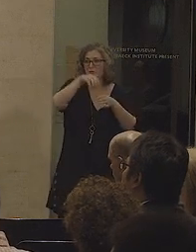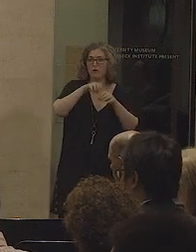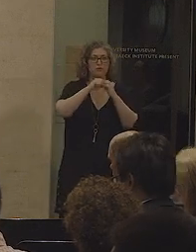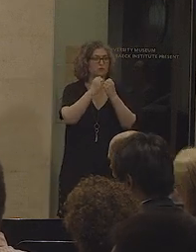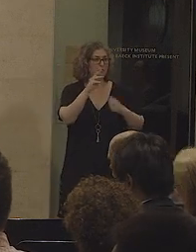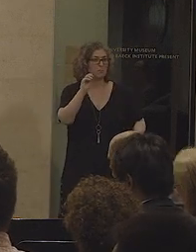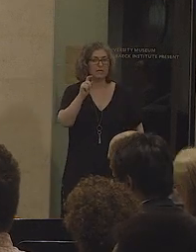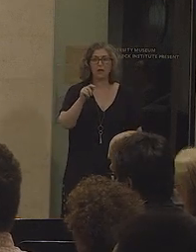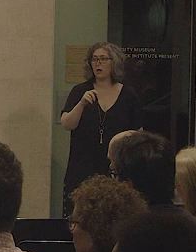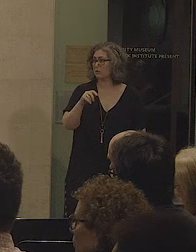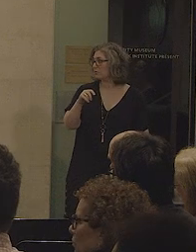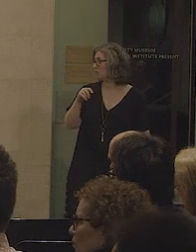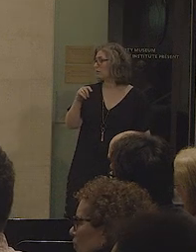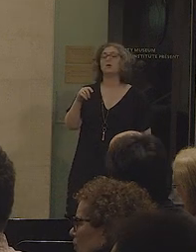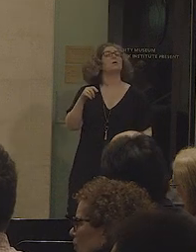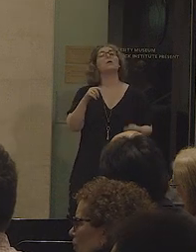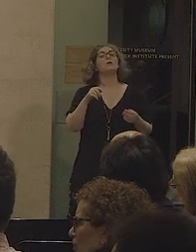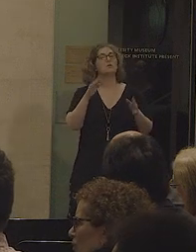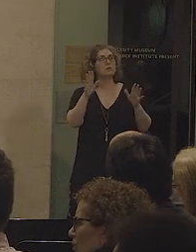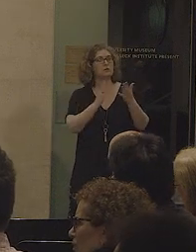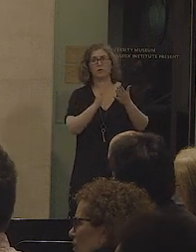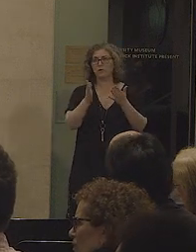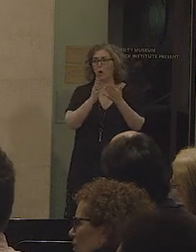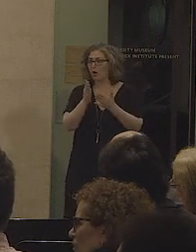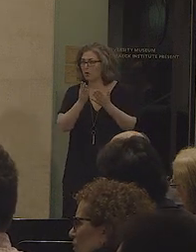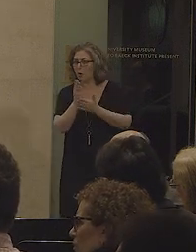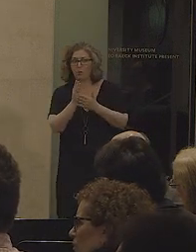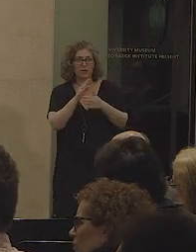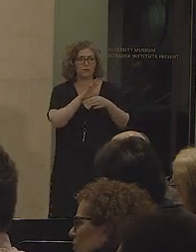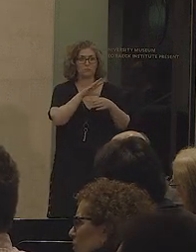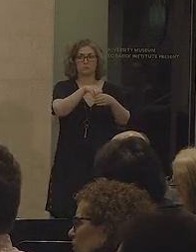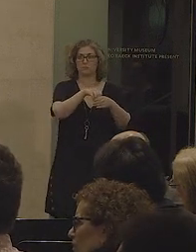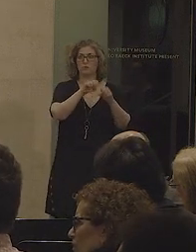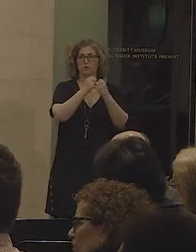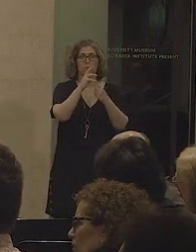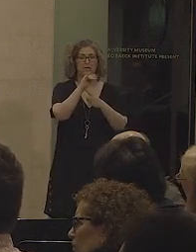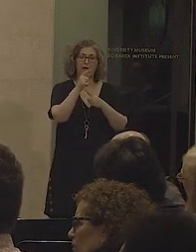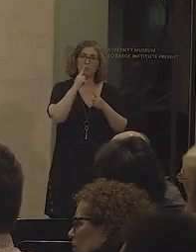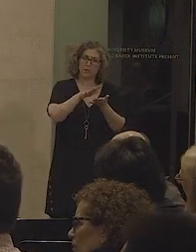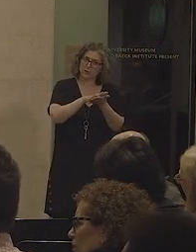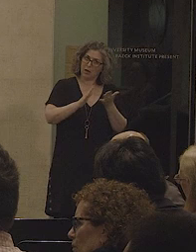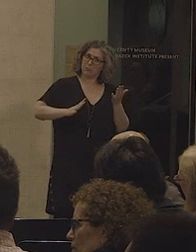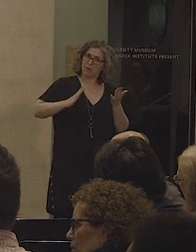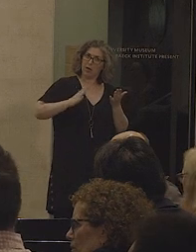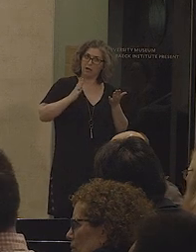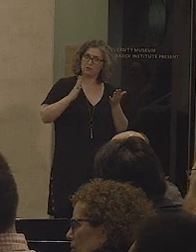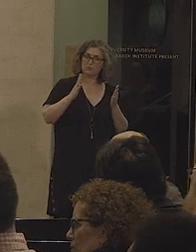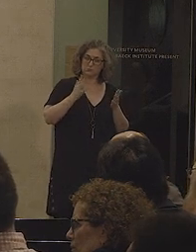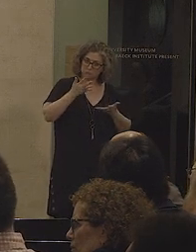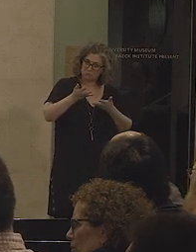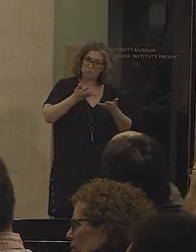media. It is okay to go on social media and be civil and be polite and